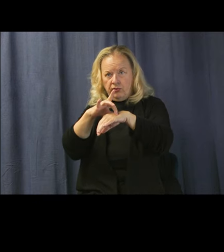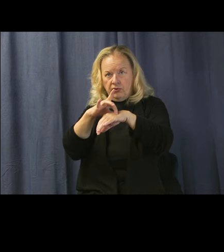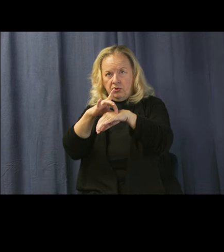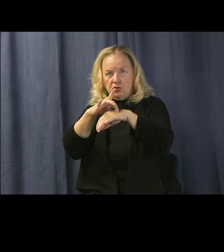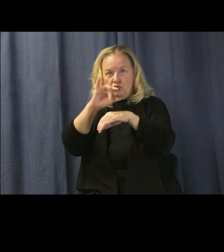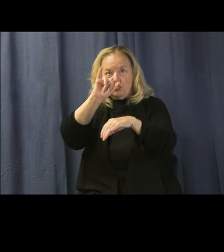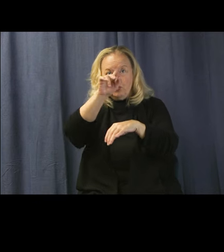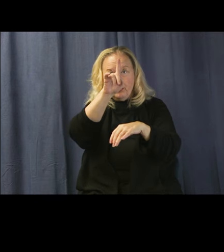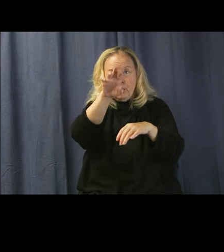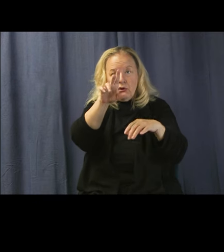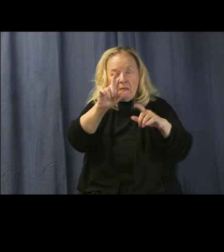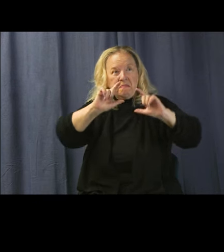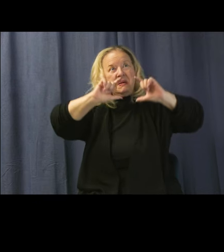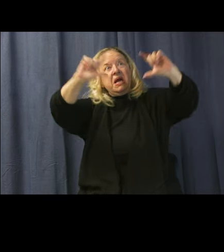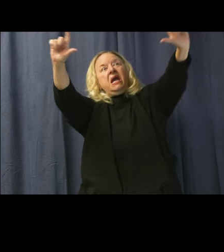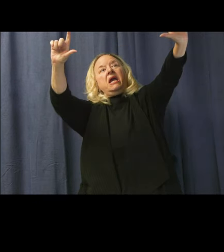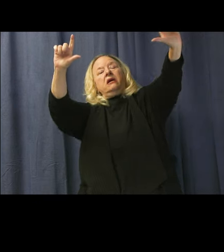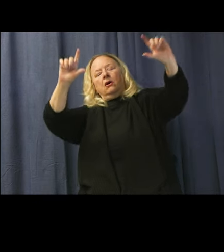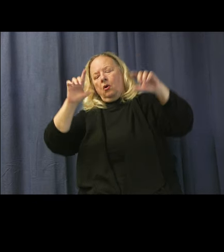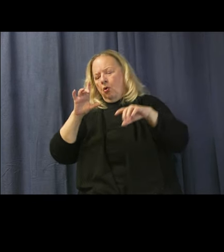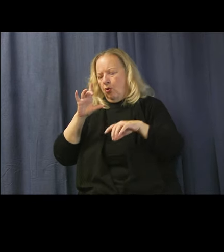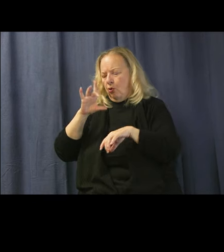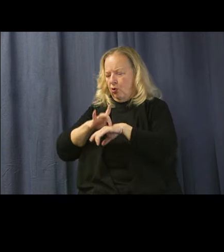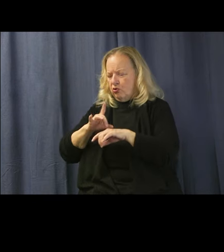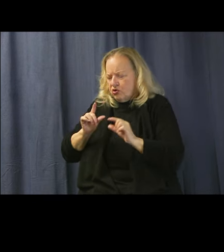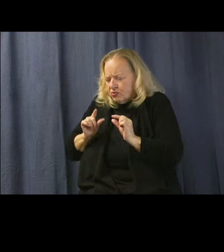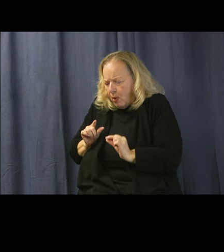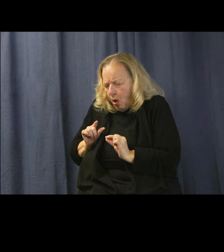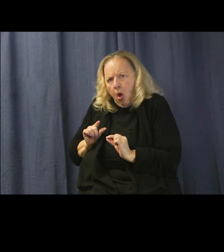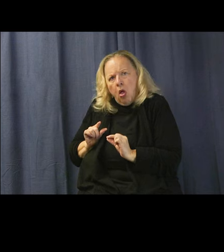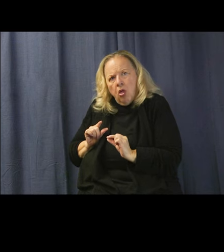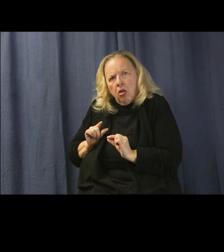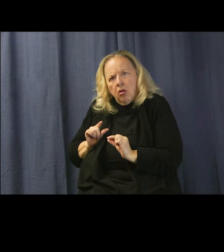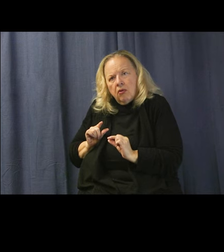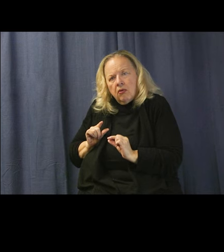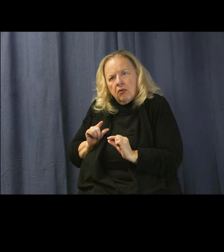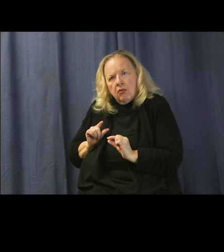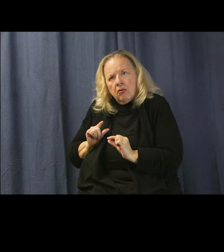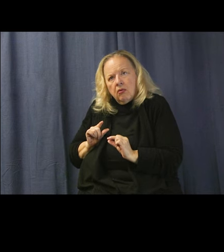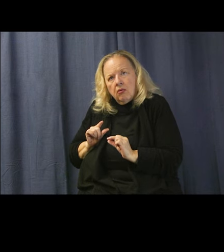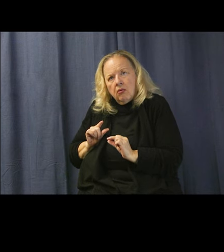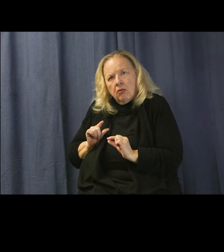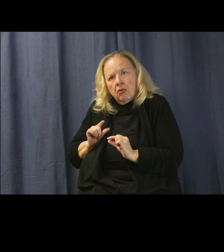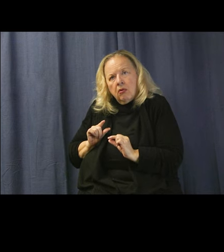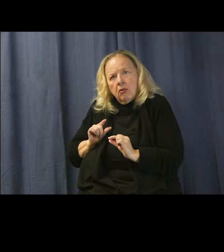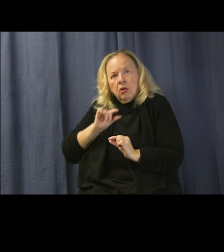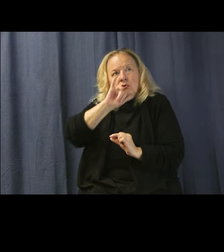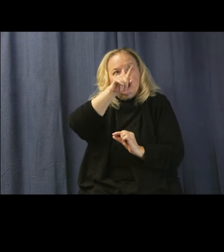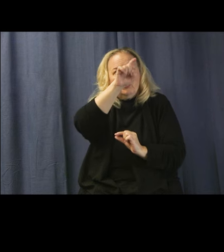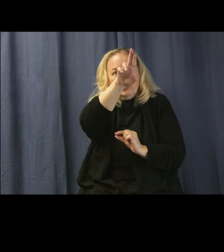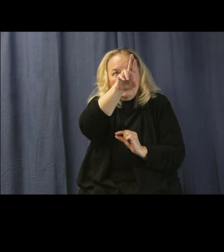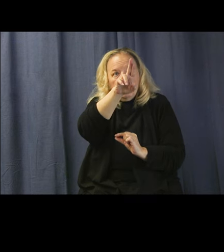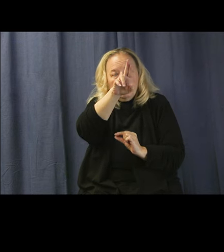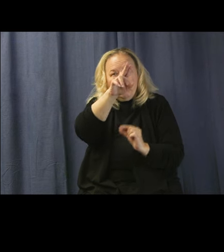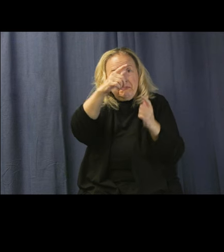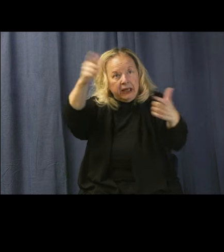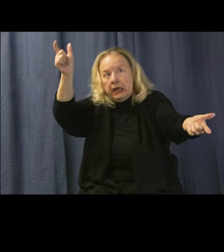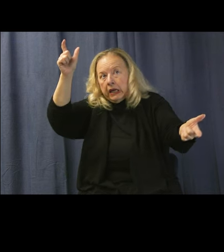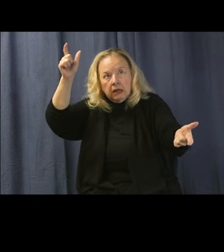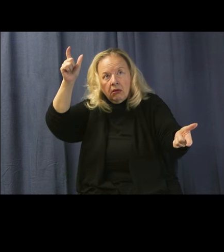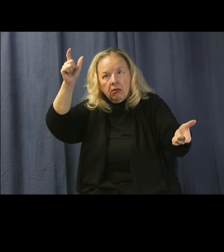to Jupiter, all of a sudden Earth is getting very small. Jupiter is big. Wouldn't you say Jupiter is